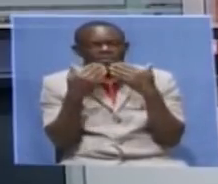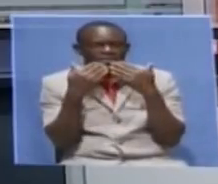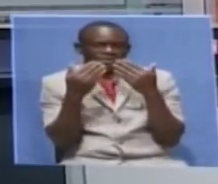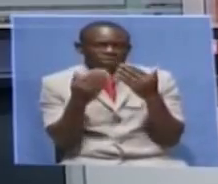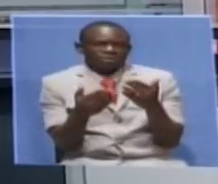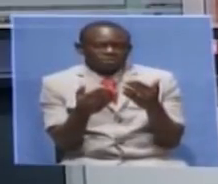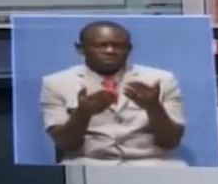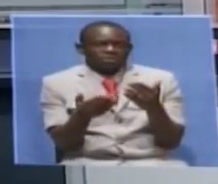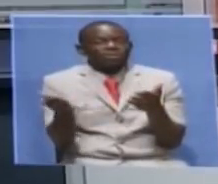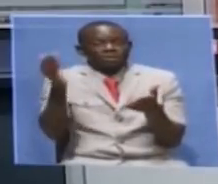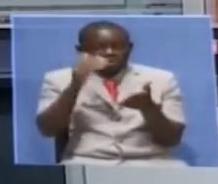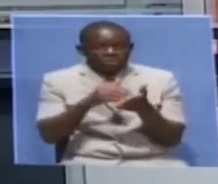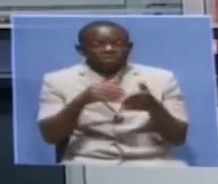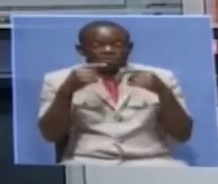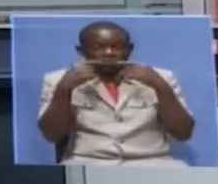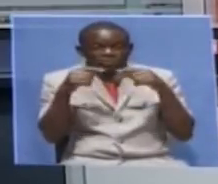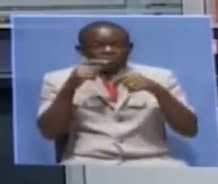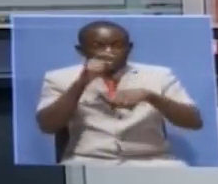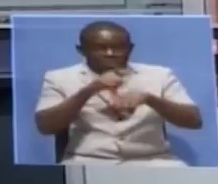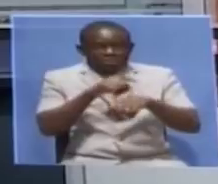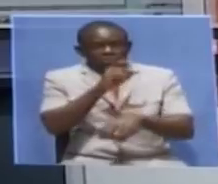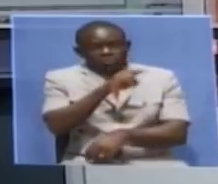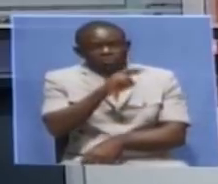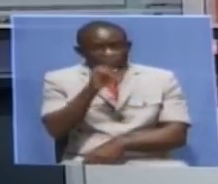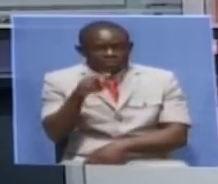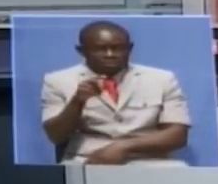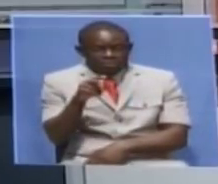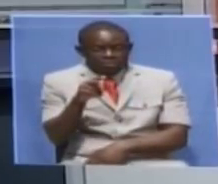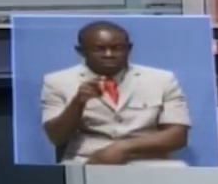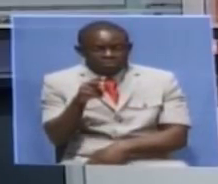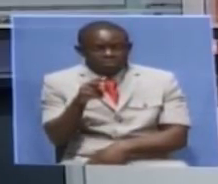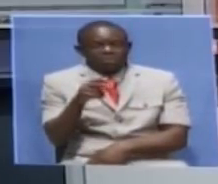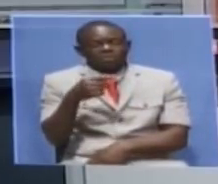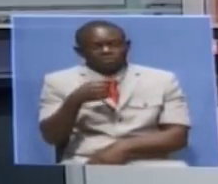Do join me for another news broadcast at 22 hours.